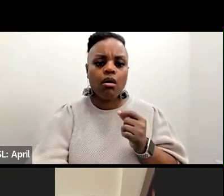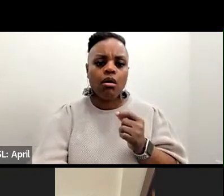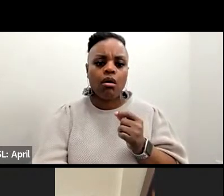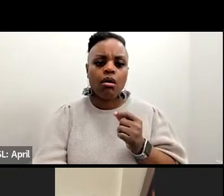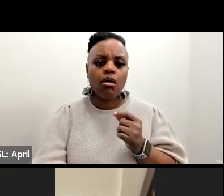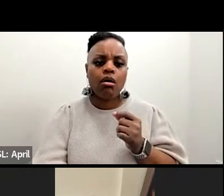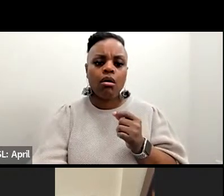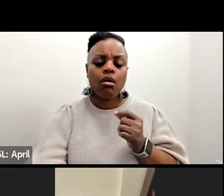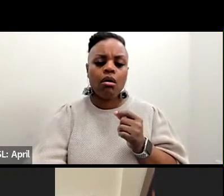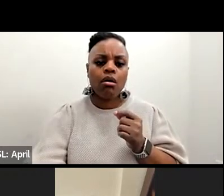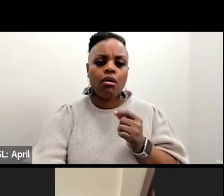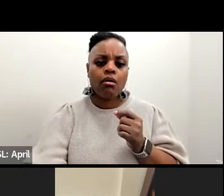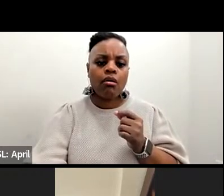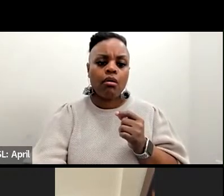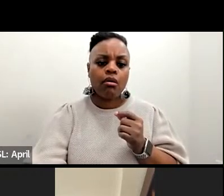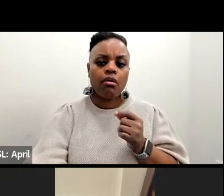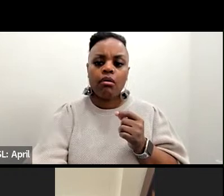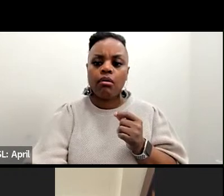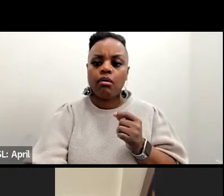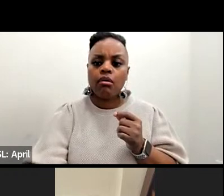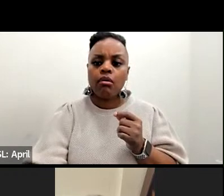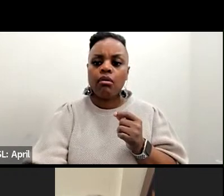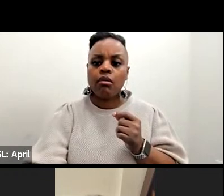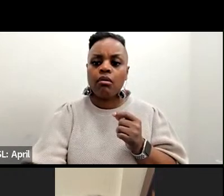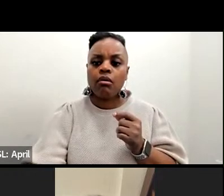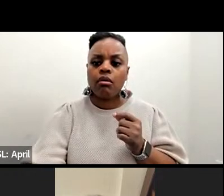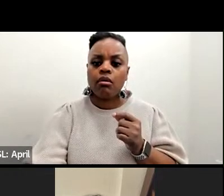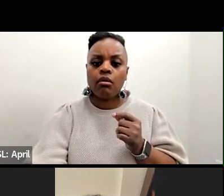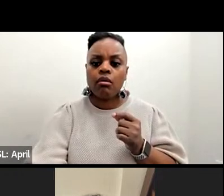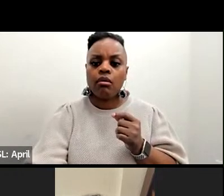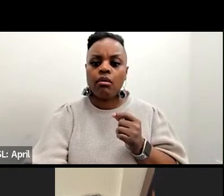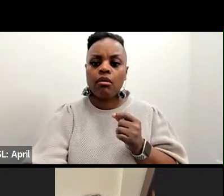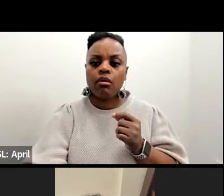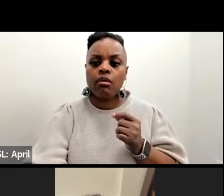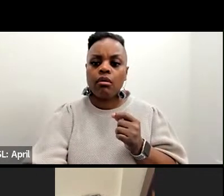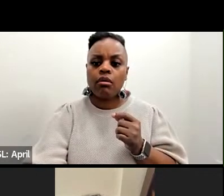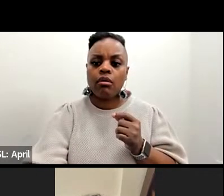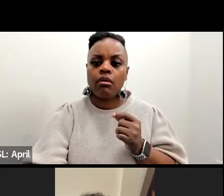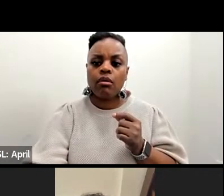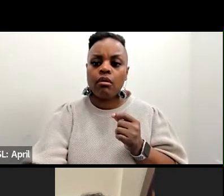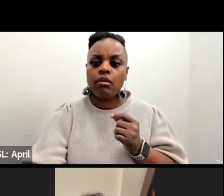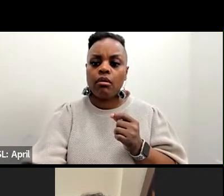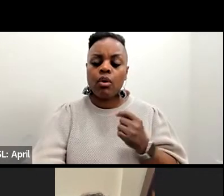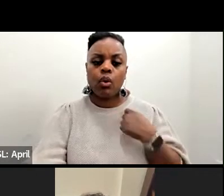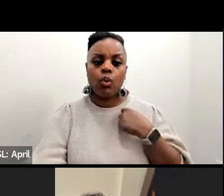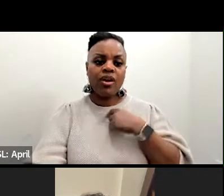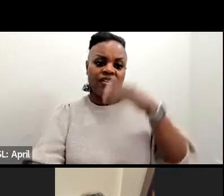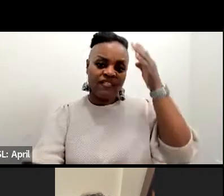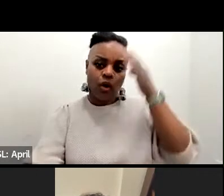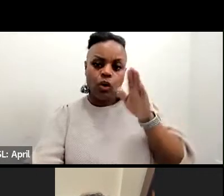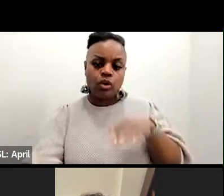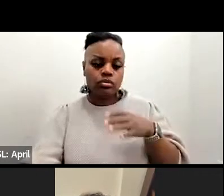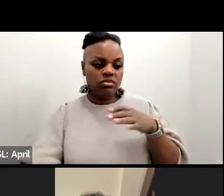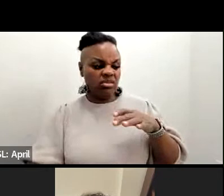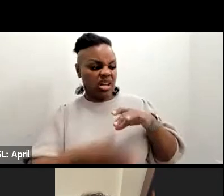like, to the content of the Muslim Brotherhood's Islamist program and not enough to